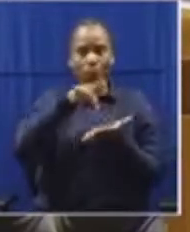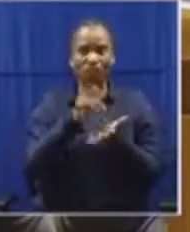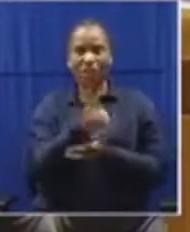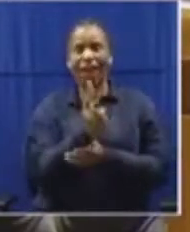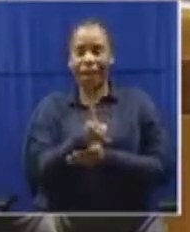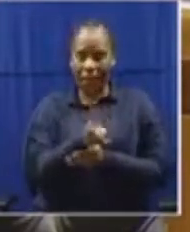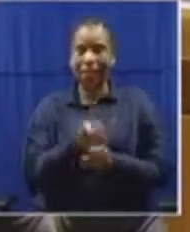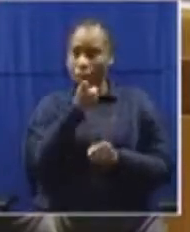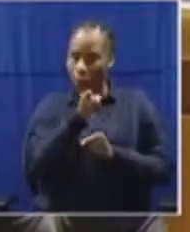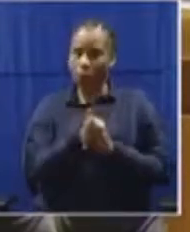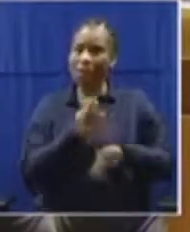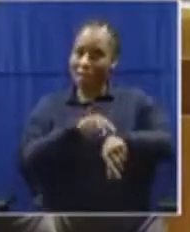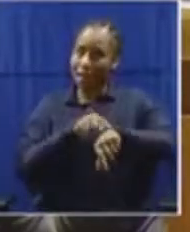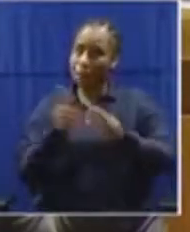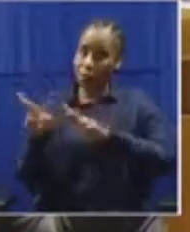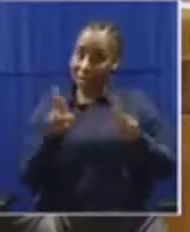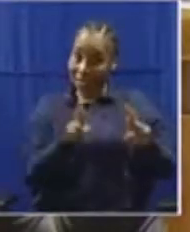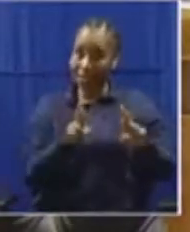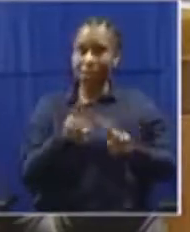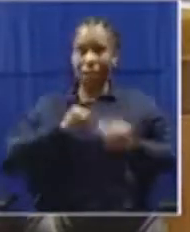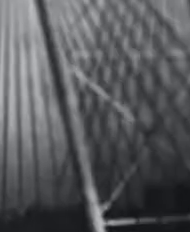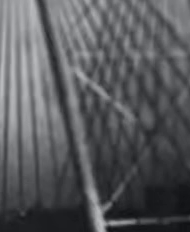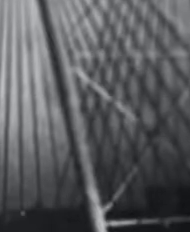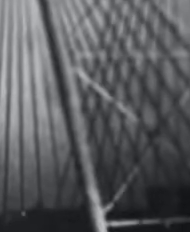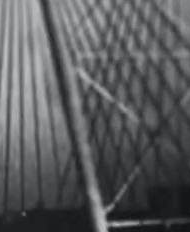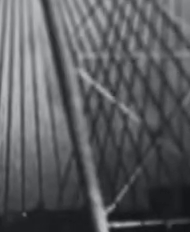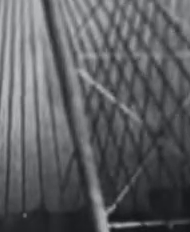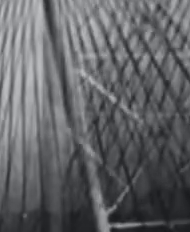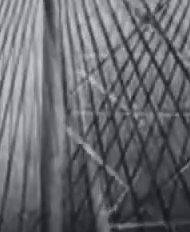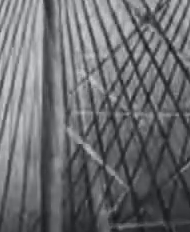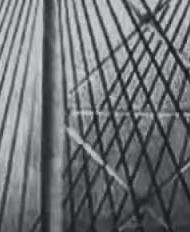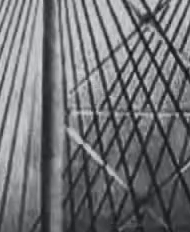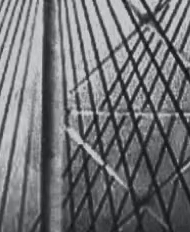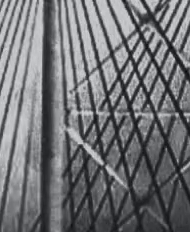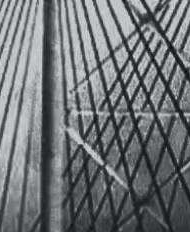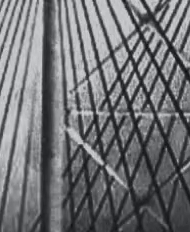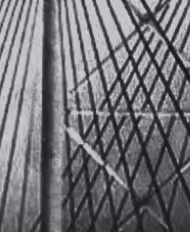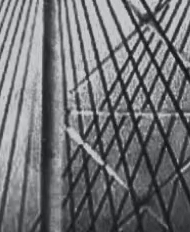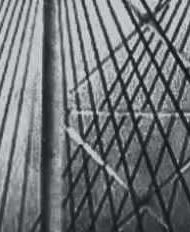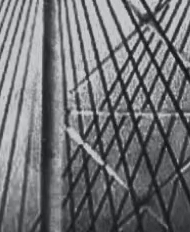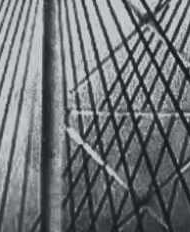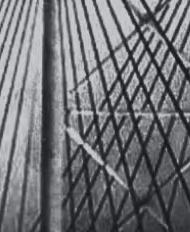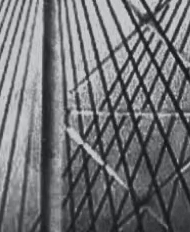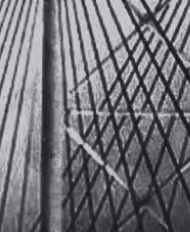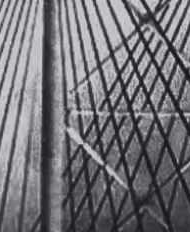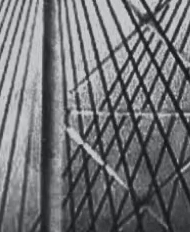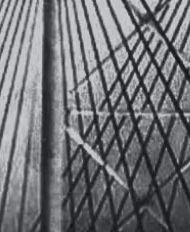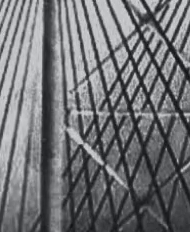Thank you, Honorable Speaker. Thank you, Mr. President.